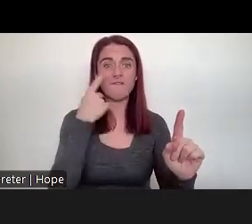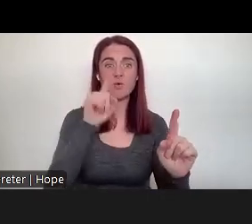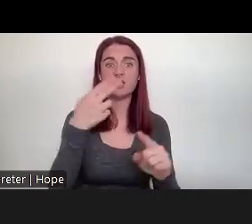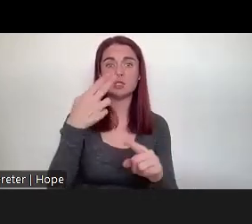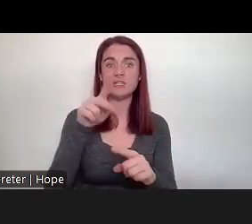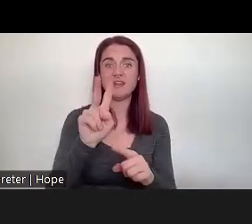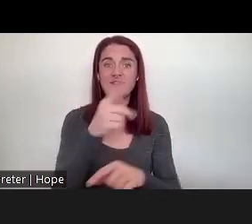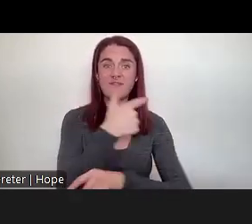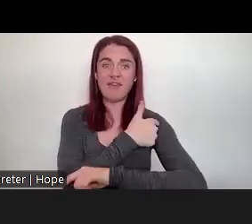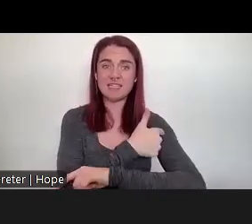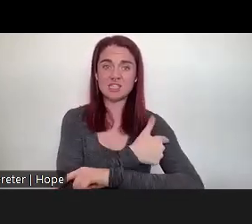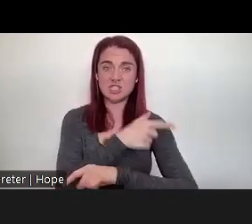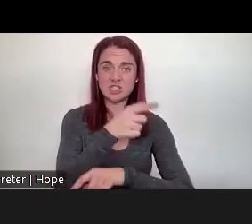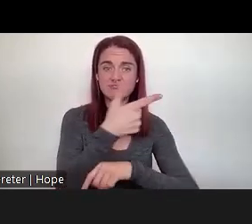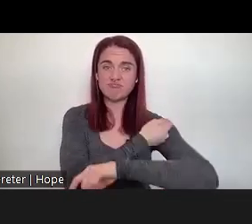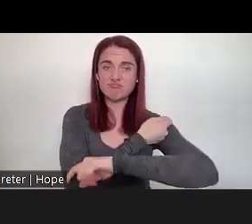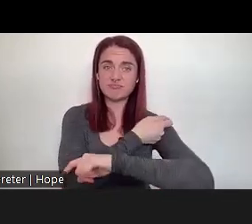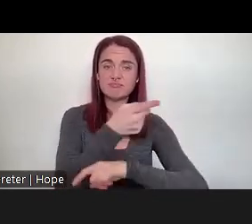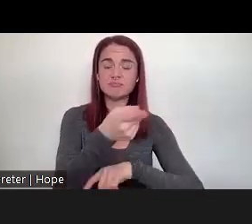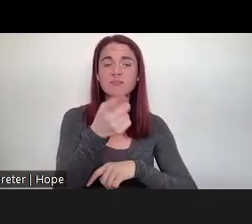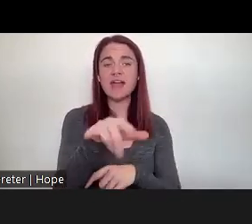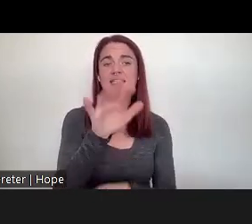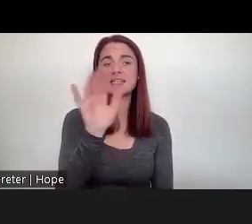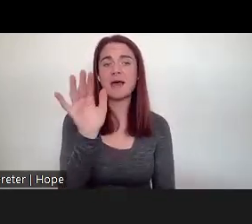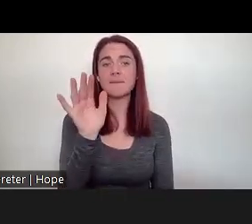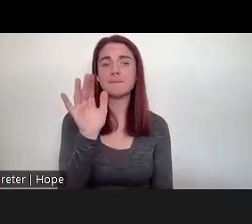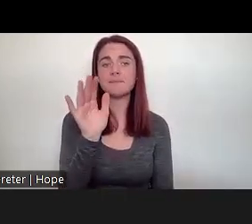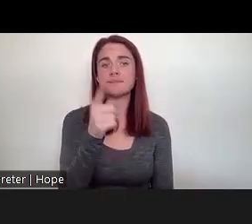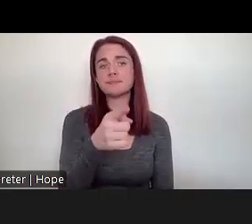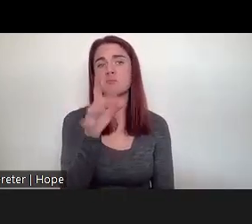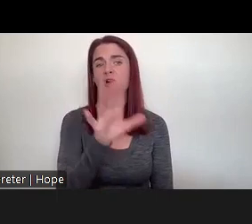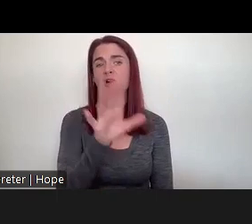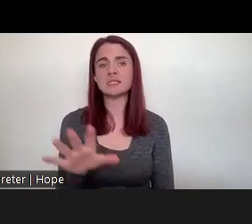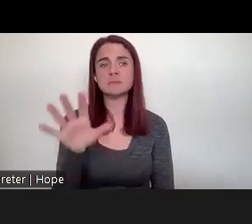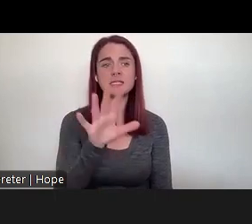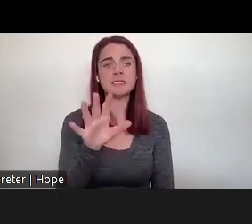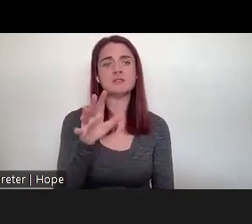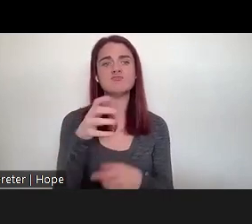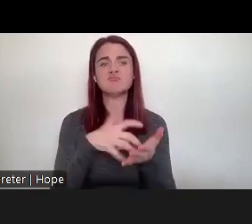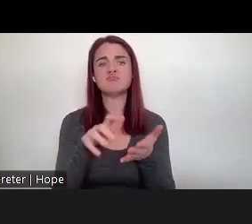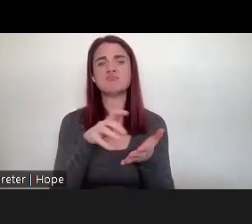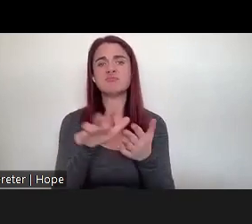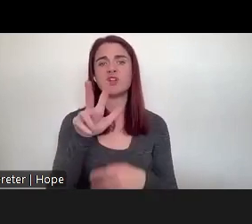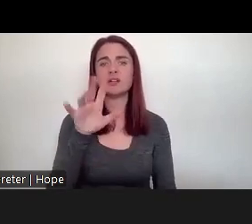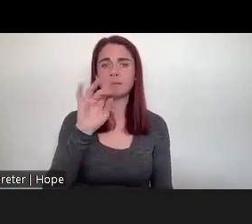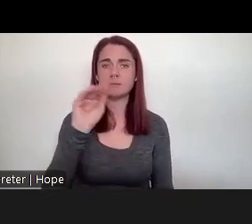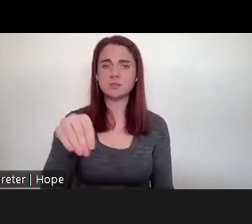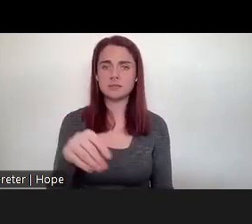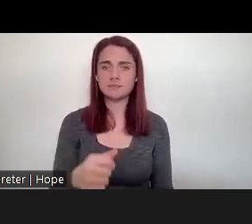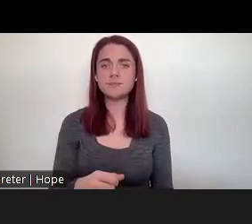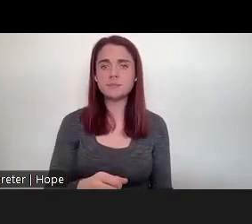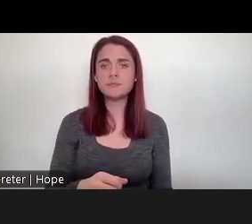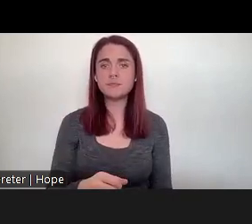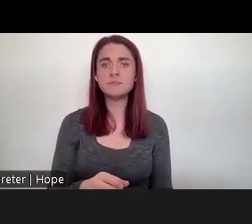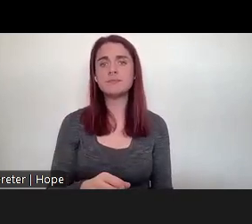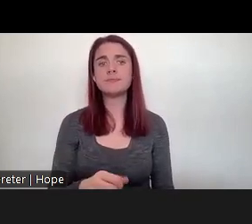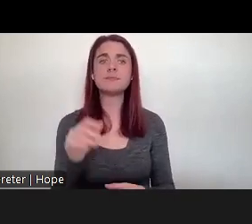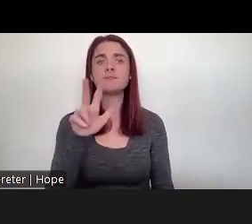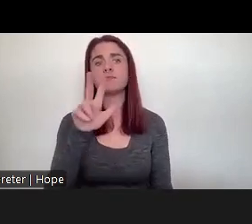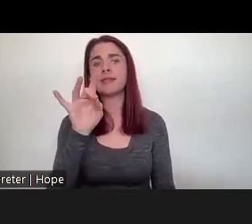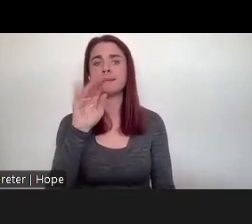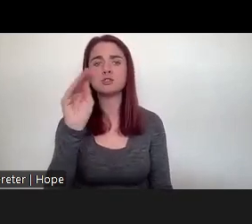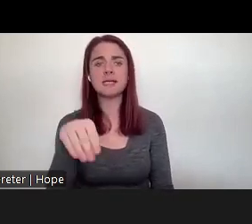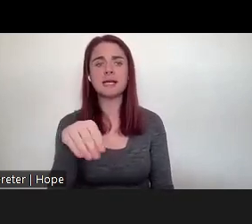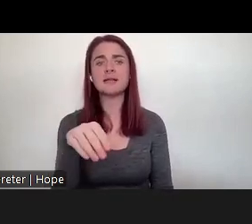HPV vaccination, which is approximately 38%. So 38%